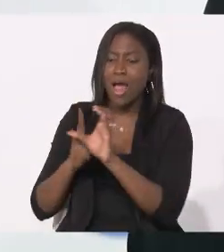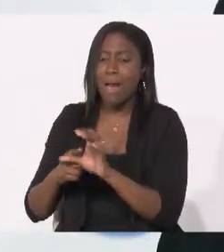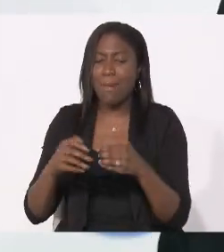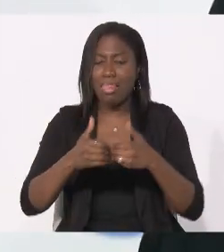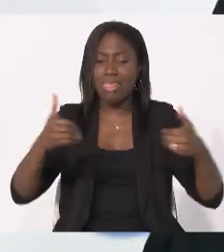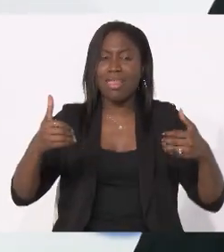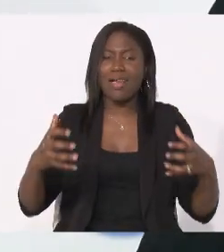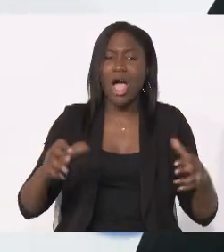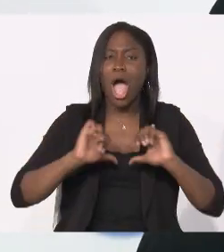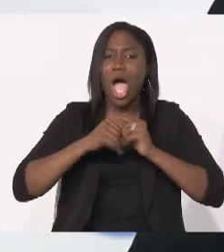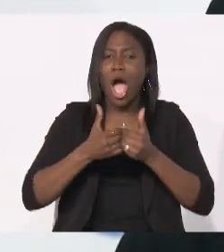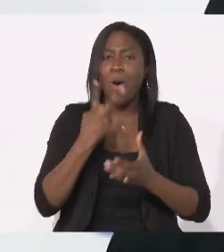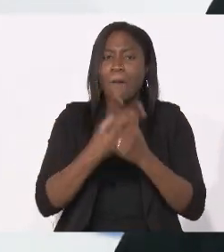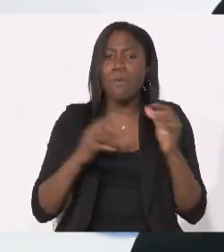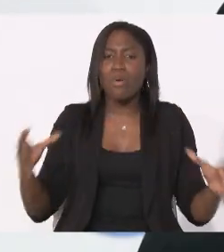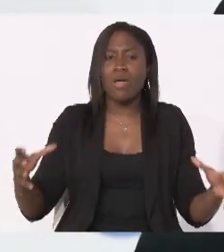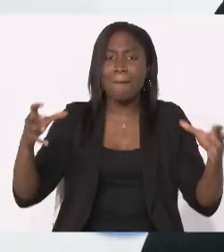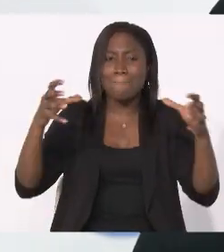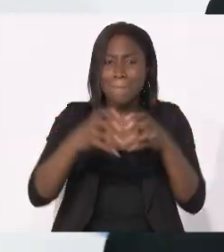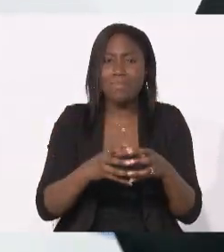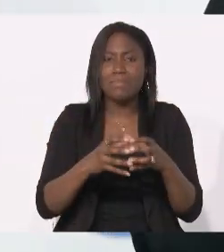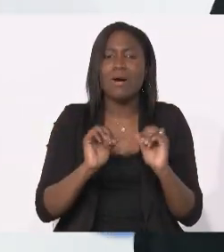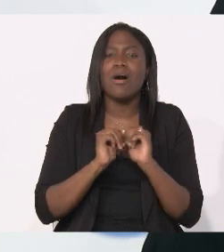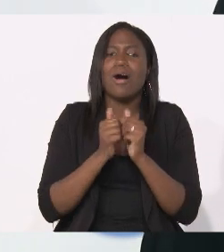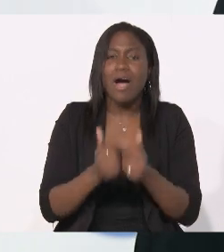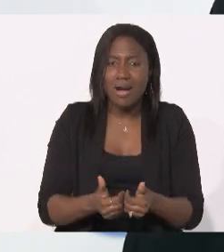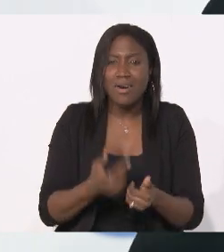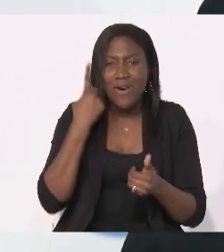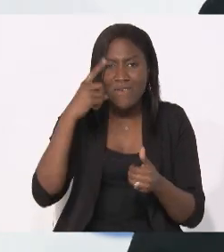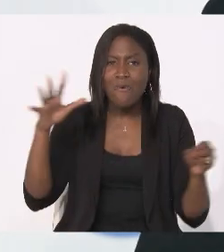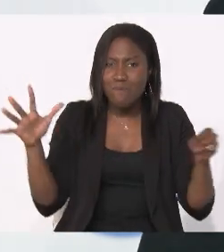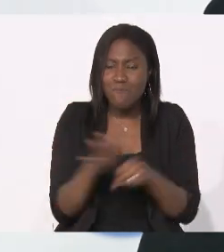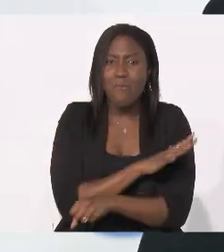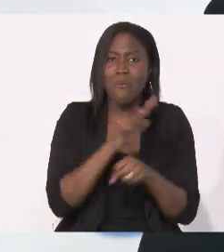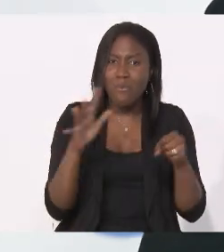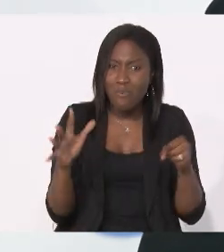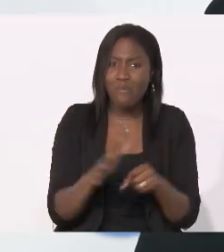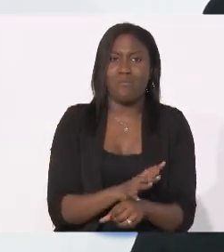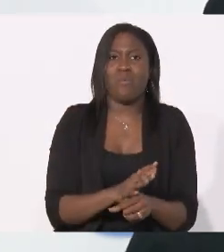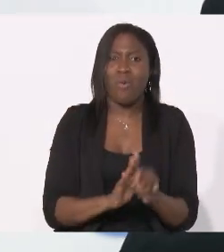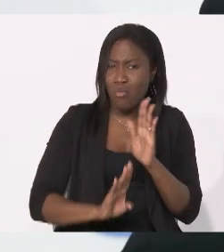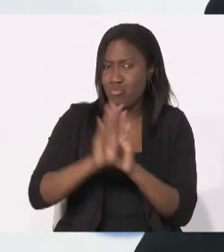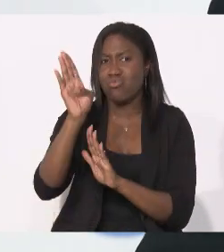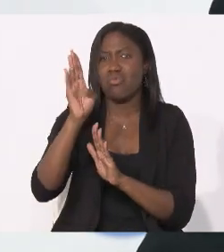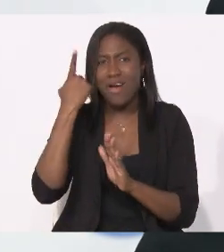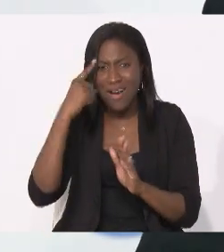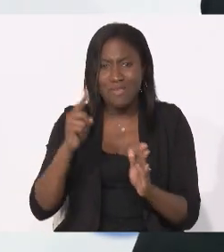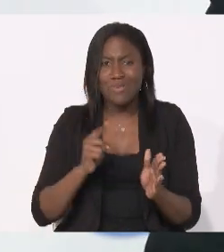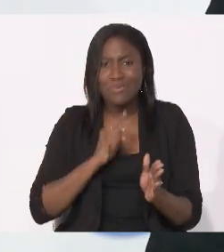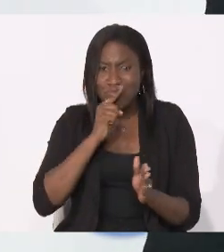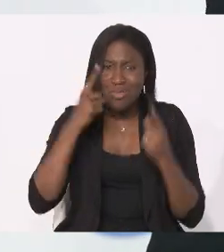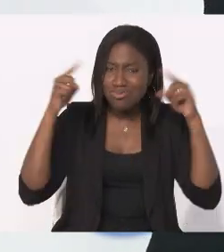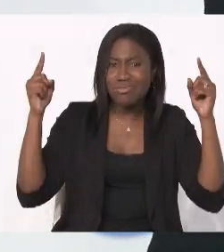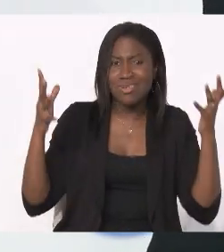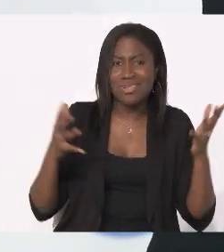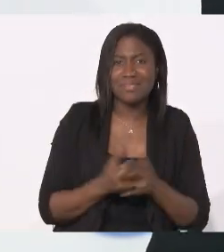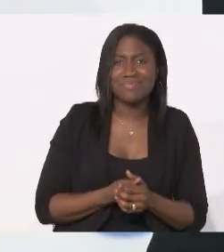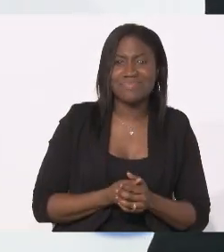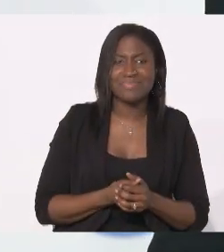systems and the structures in place for it to succeed, and for it to offer all the opportunities to the writers and producers